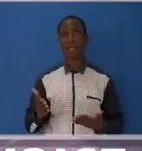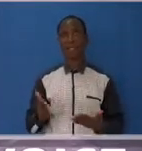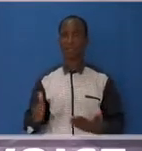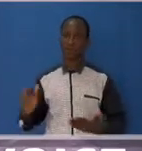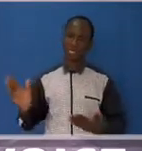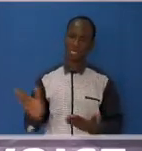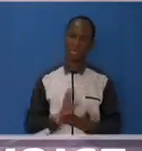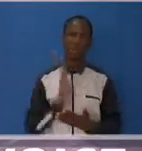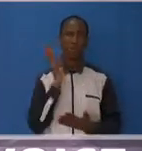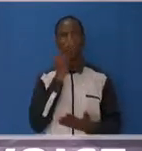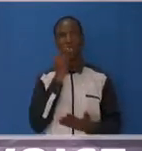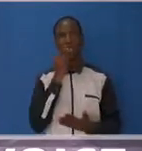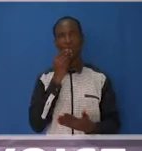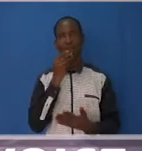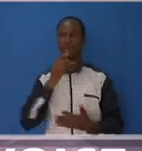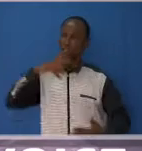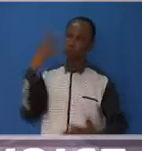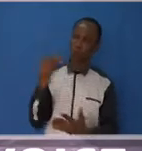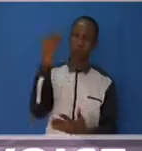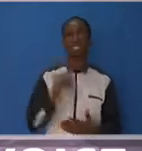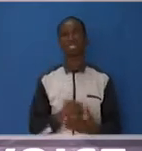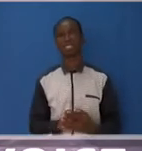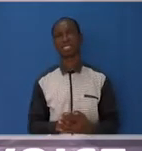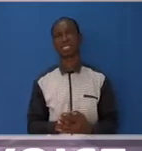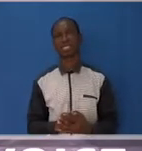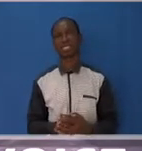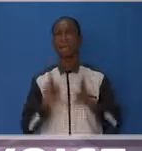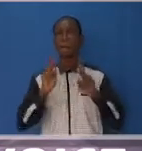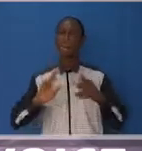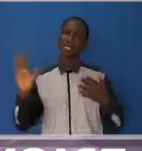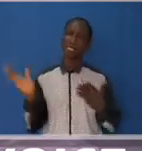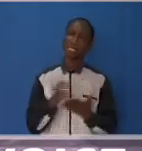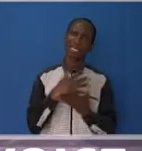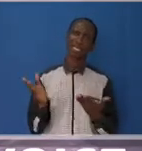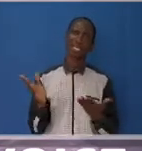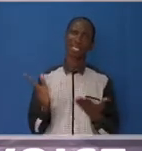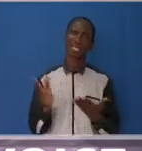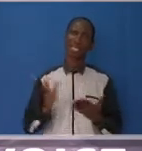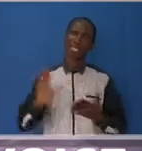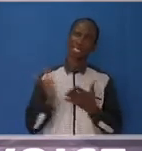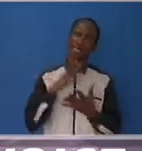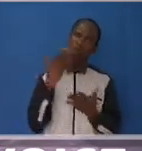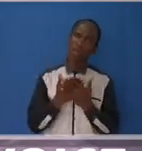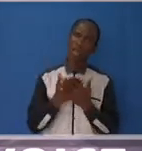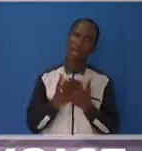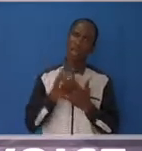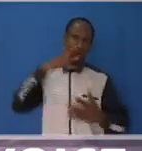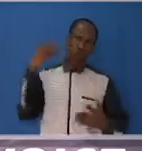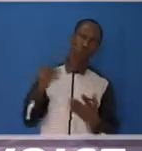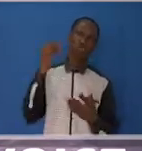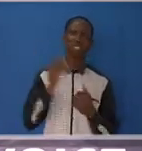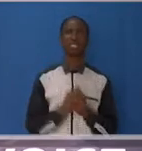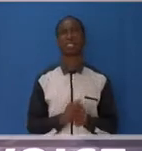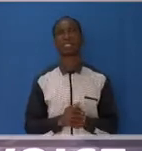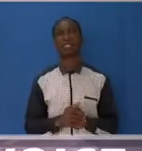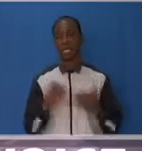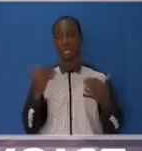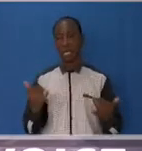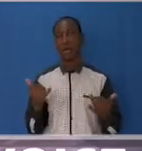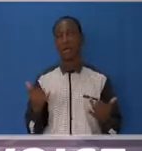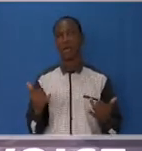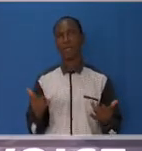ni ye a e ye de pa o yankopon wo emra ye wo mu wo kristo somu bre so o si